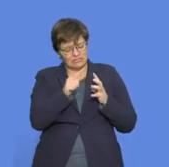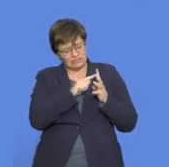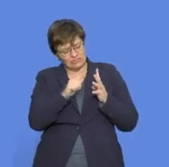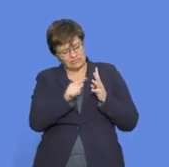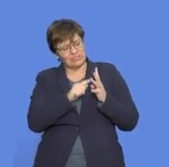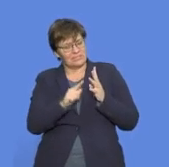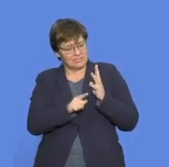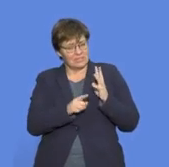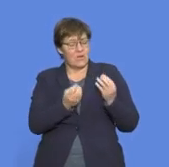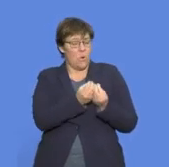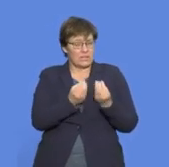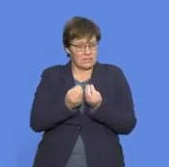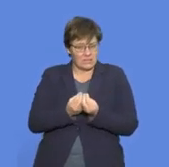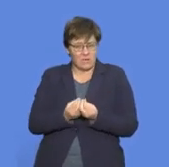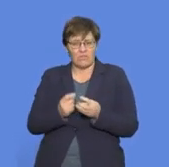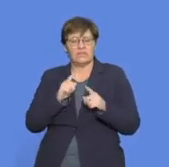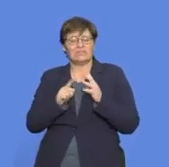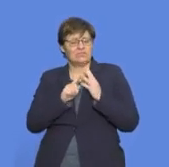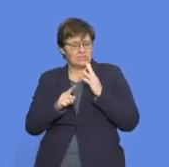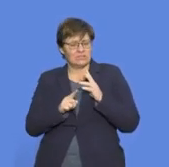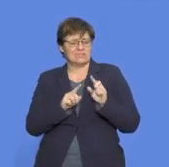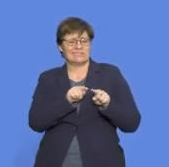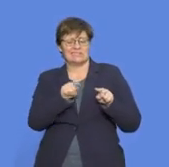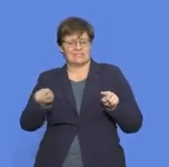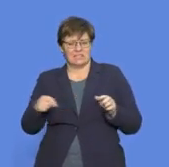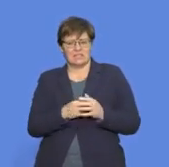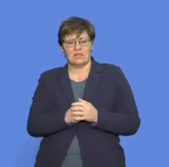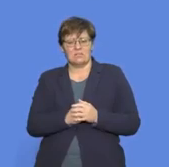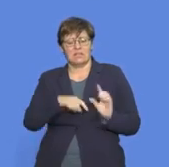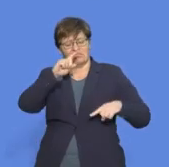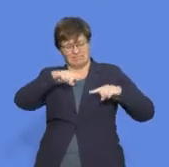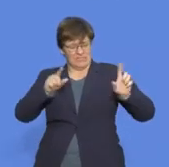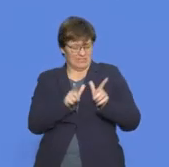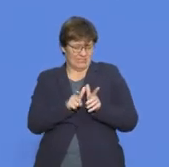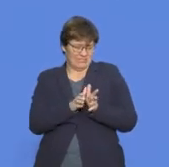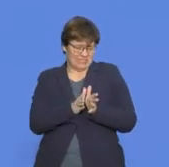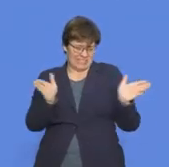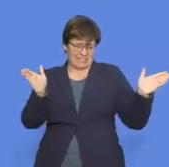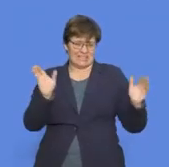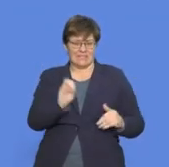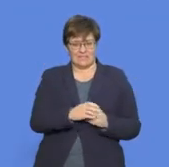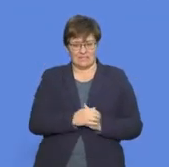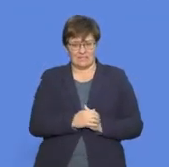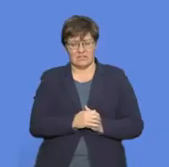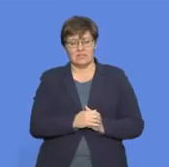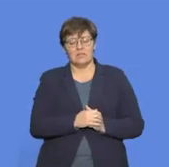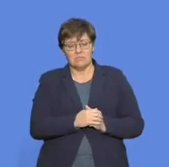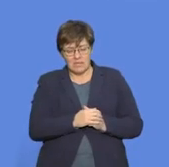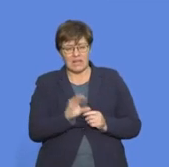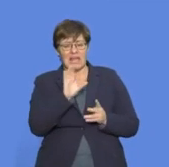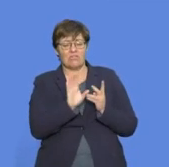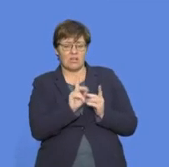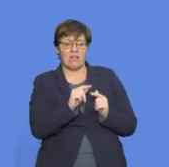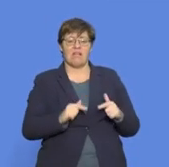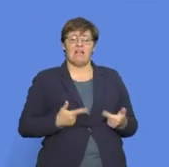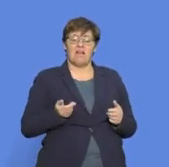different organisms or lots of differences. So there's quite a vast diversity that we see that